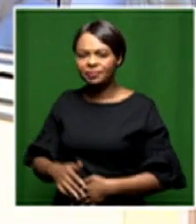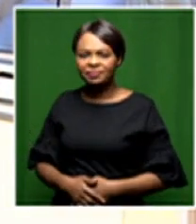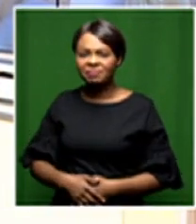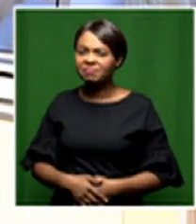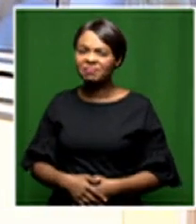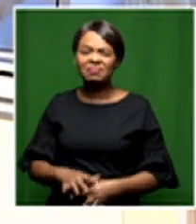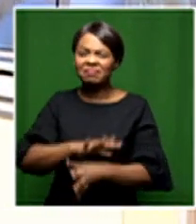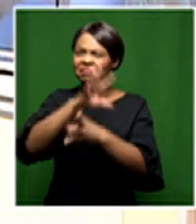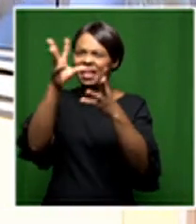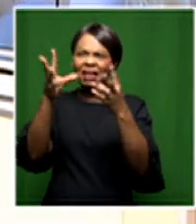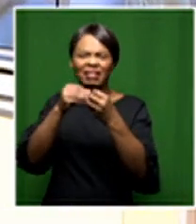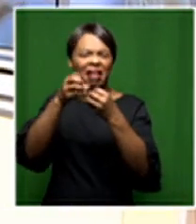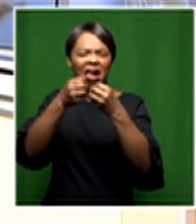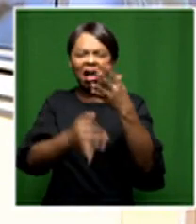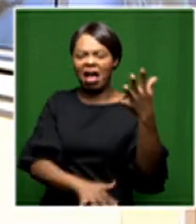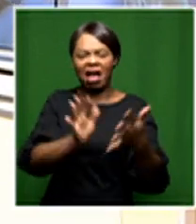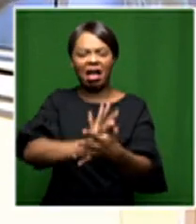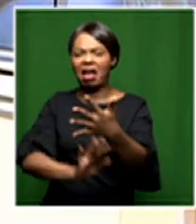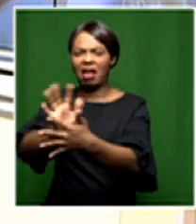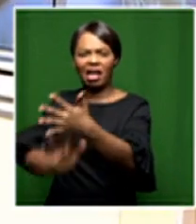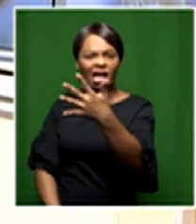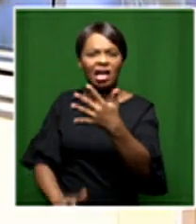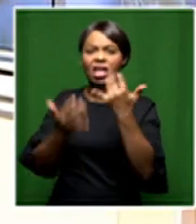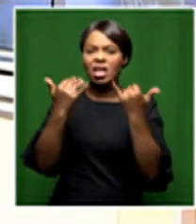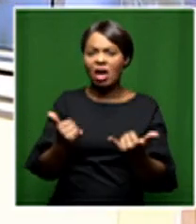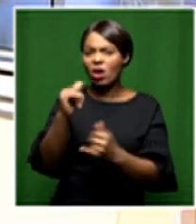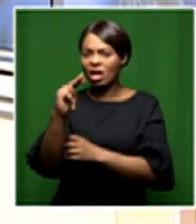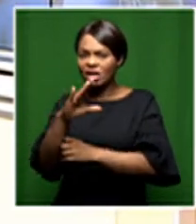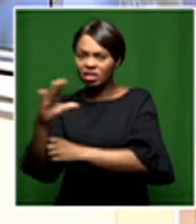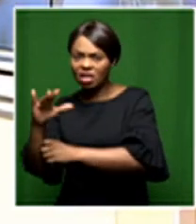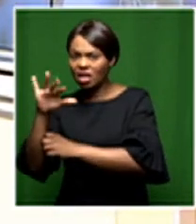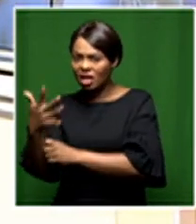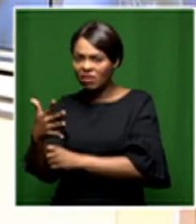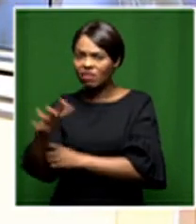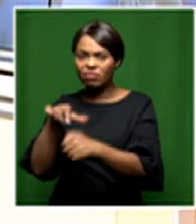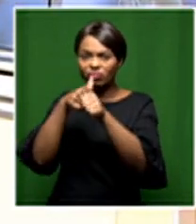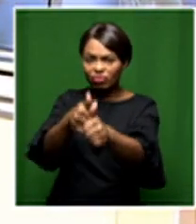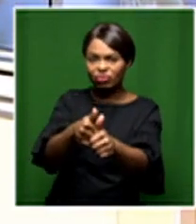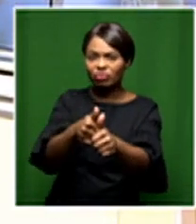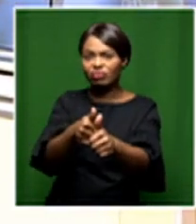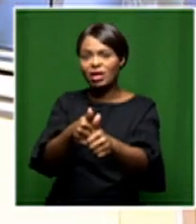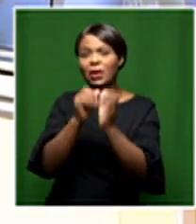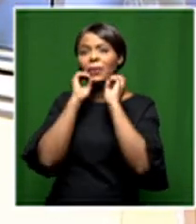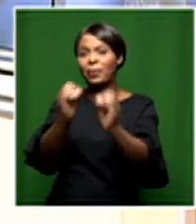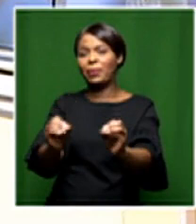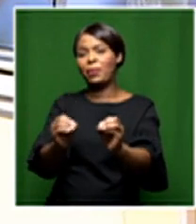How significant is it if the ANC is seen to not be, to be able to abide by its own resolutions?